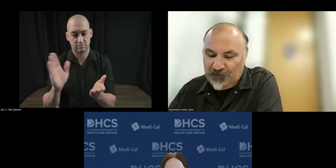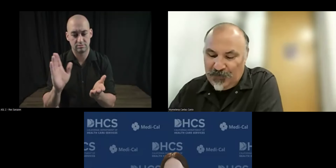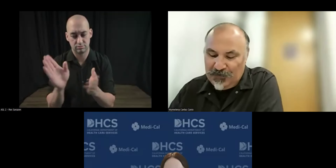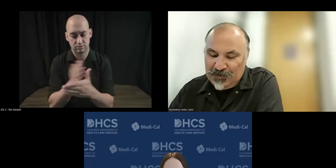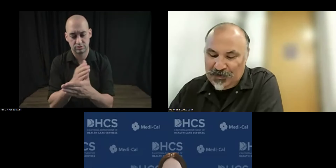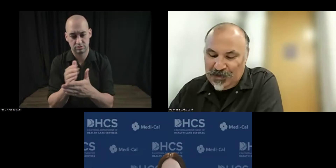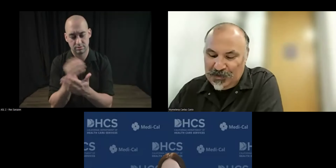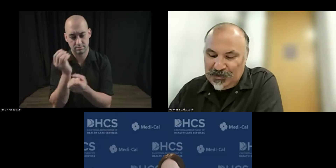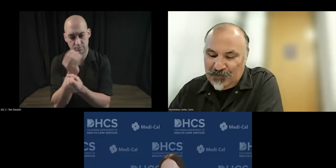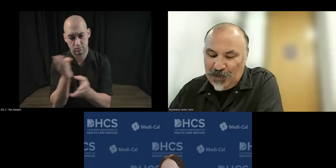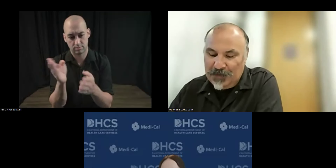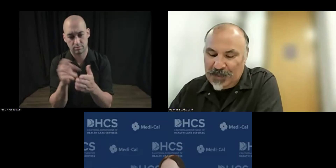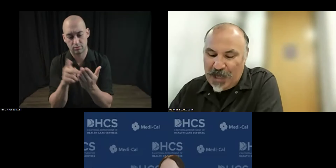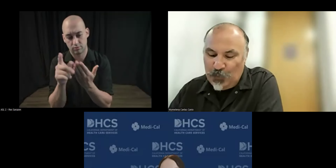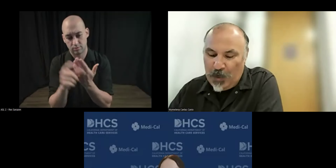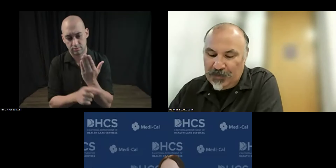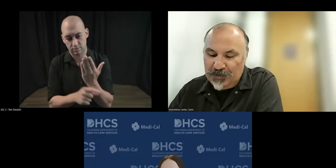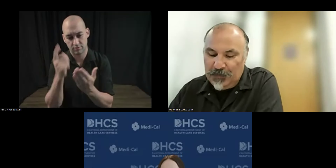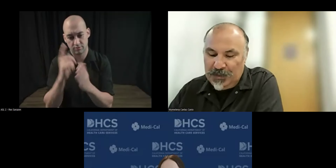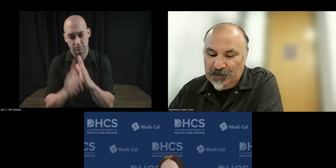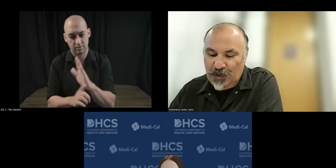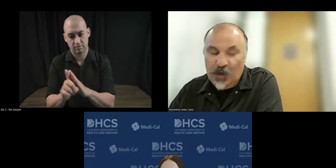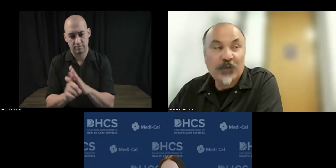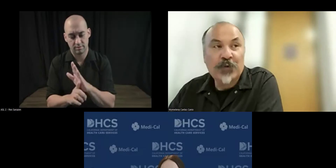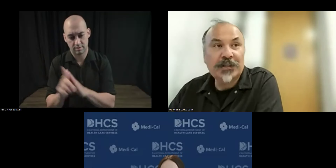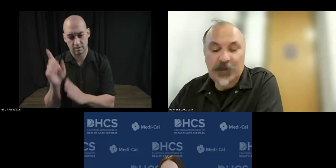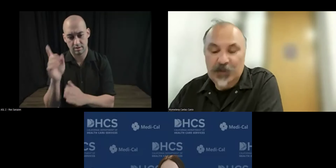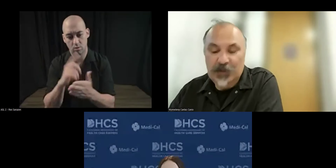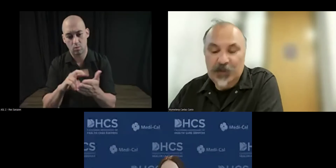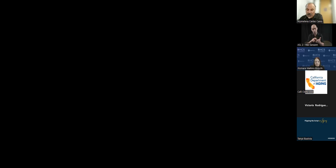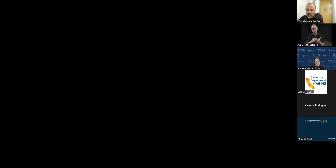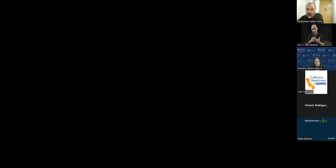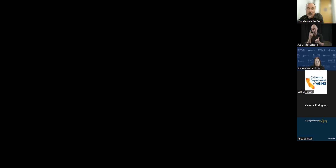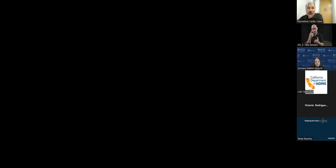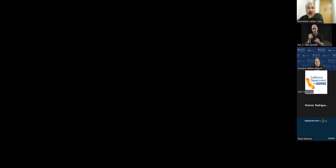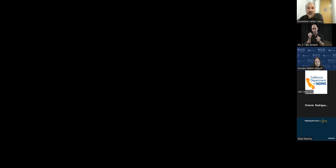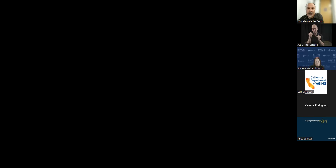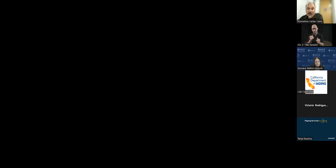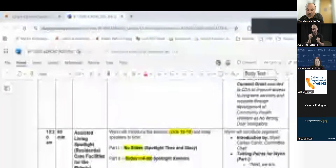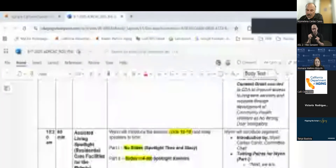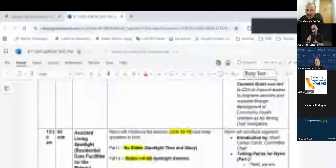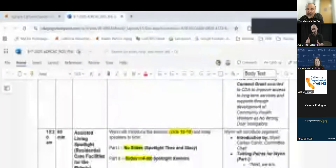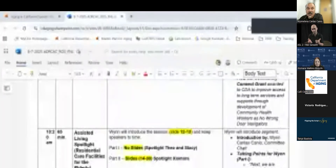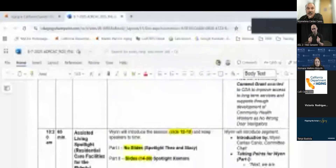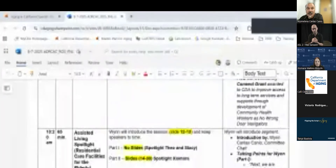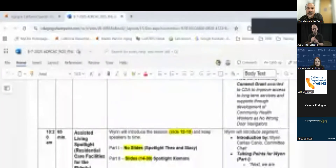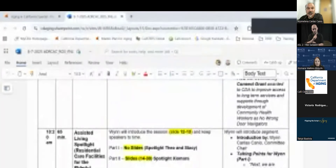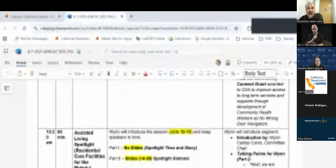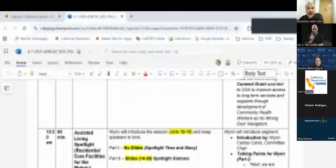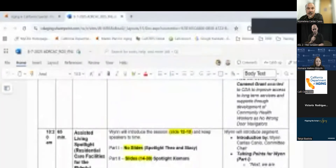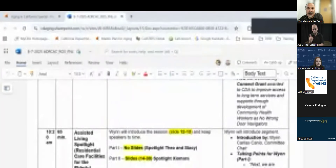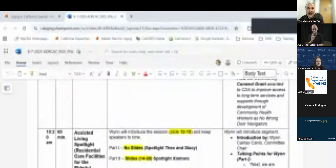programs developments and what this means for individuals living with Alzheimer's and